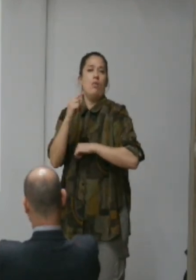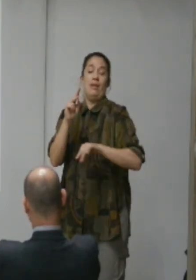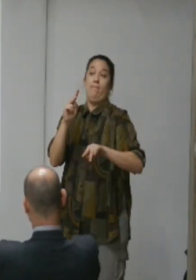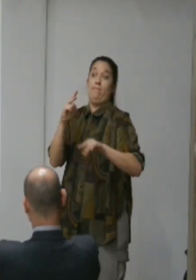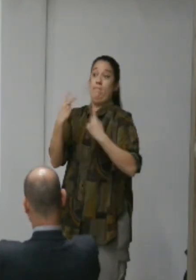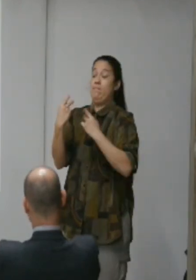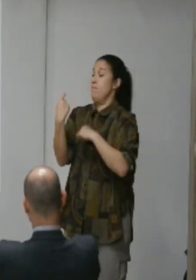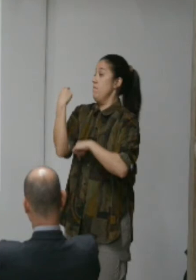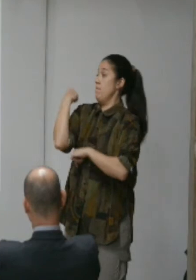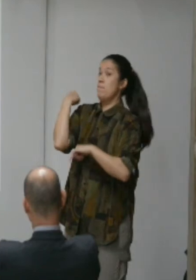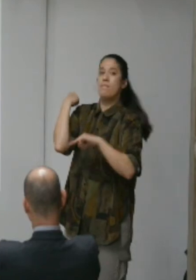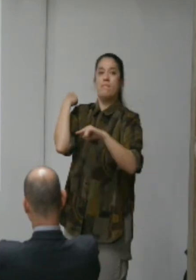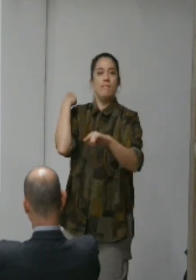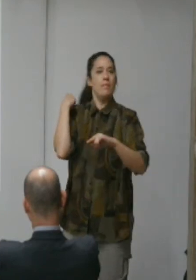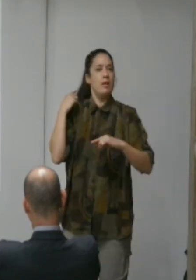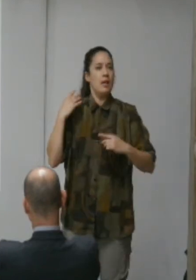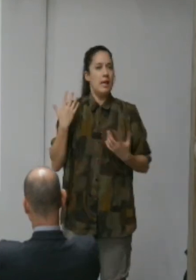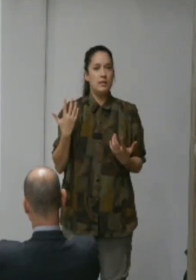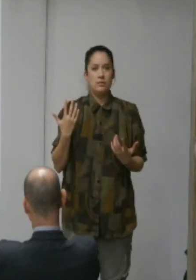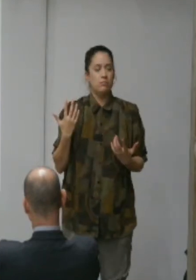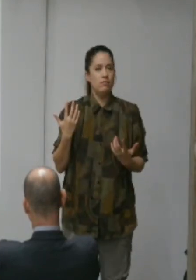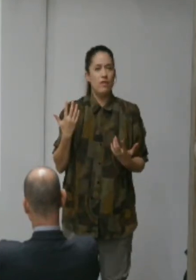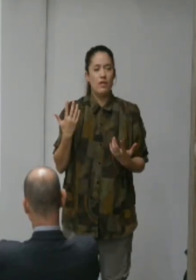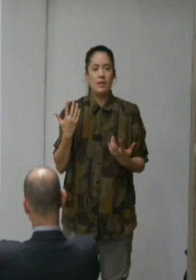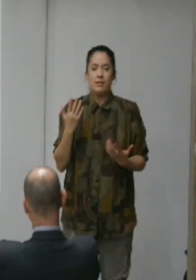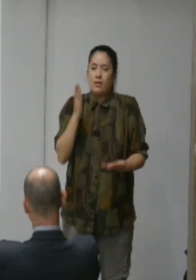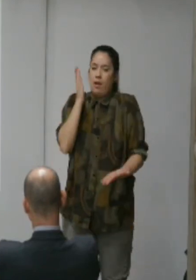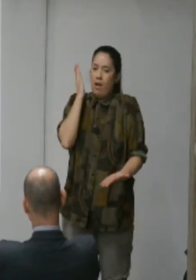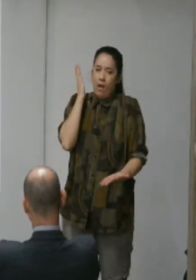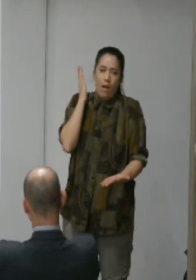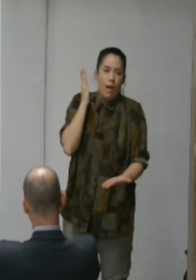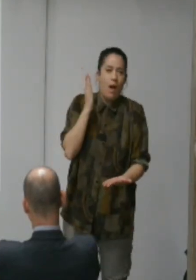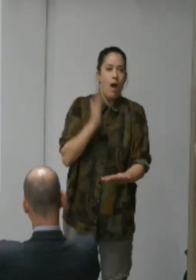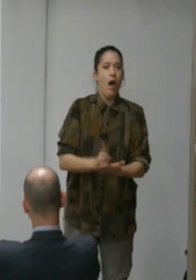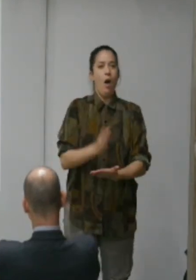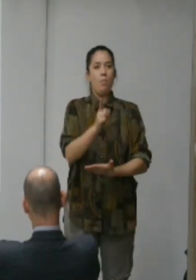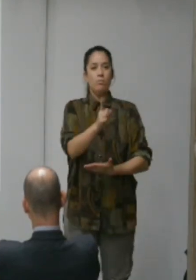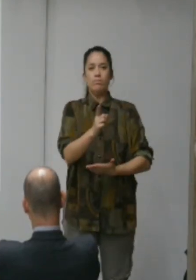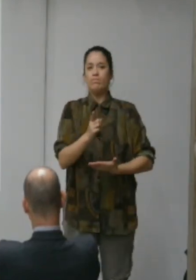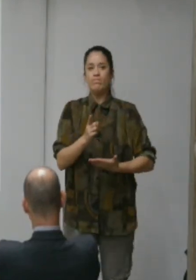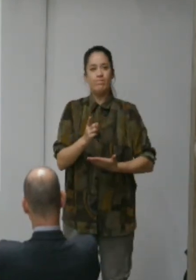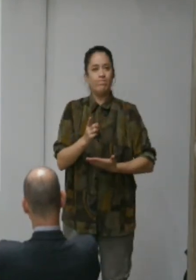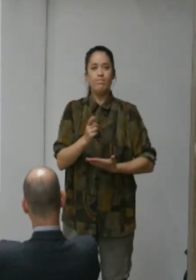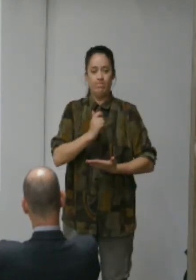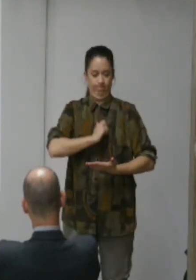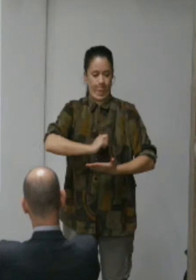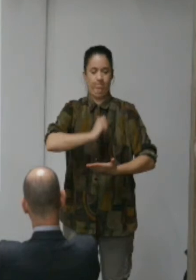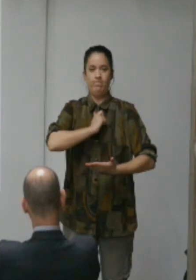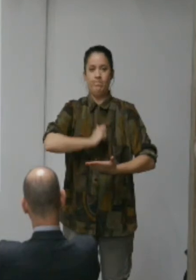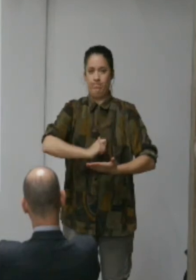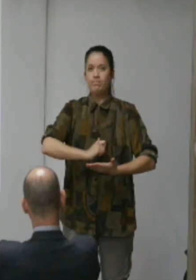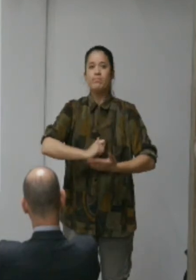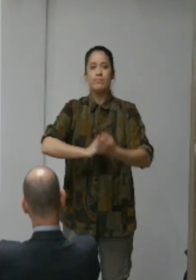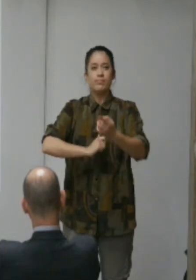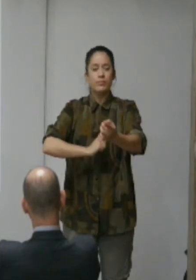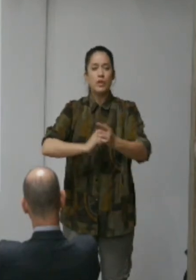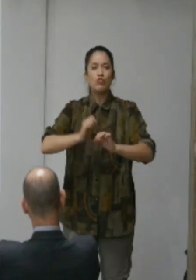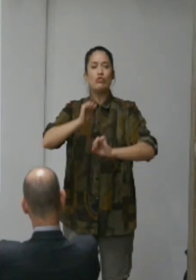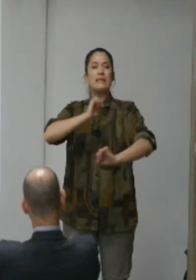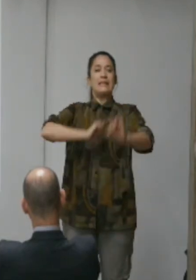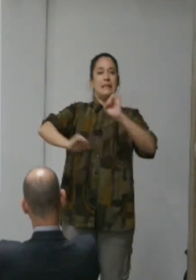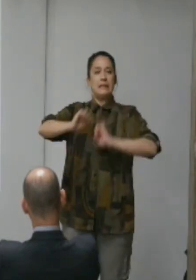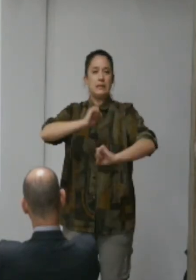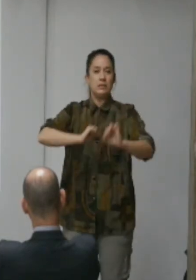uncompromising commitment to resist enslavement and resist oppression. So what